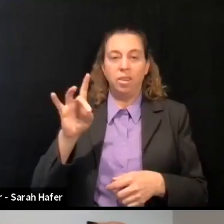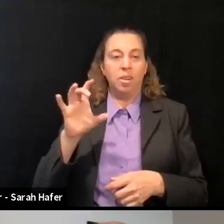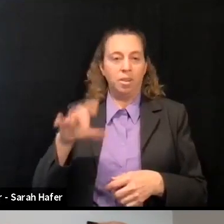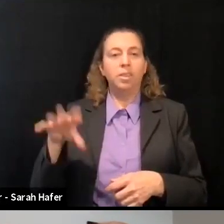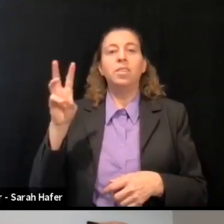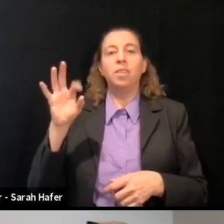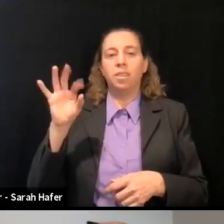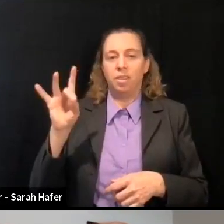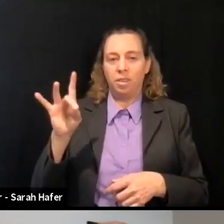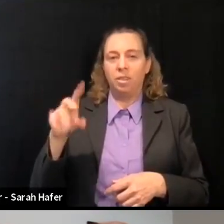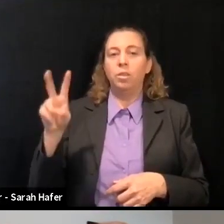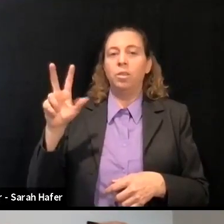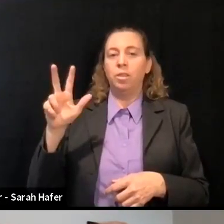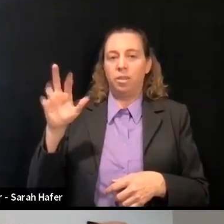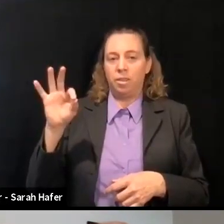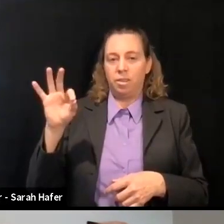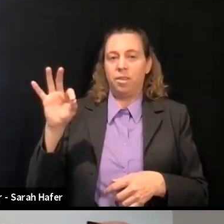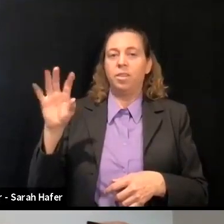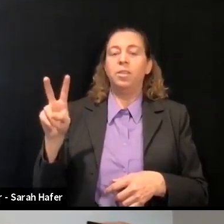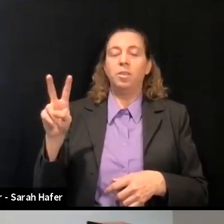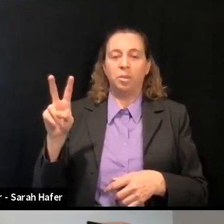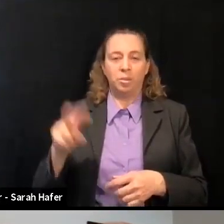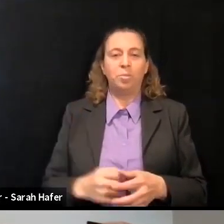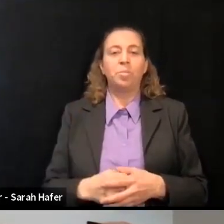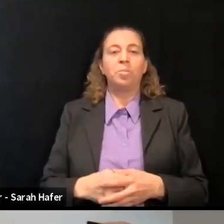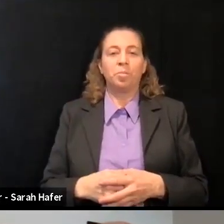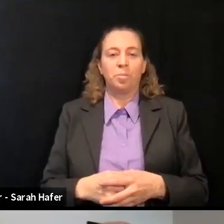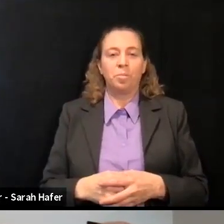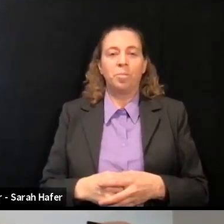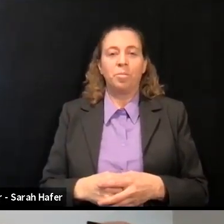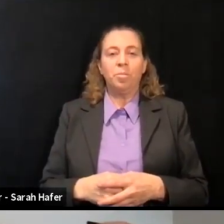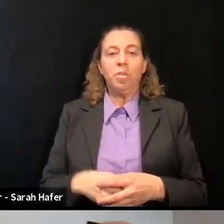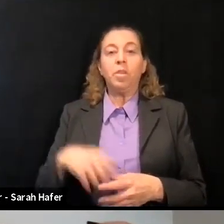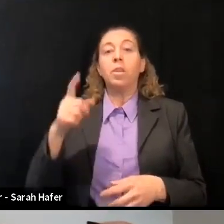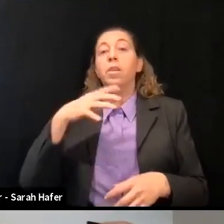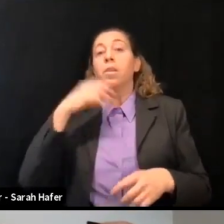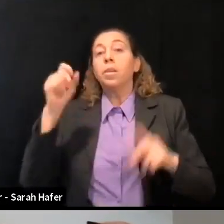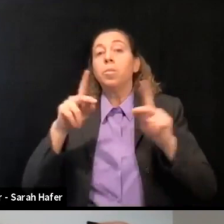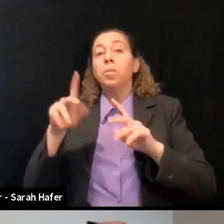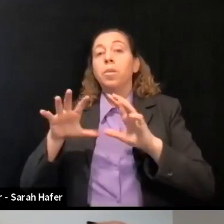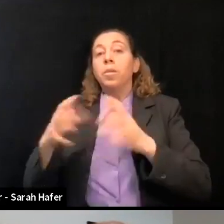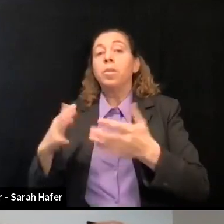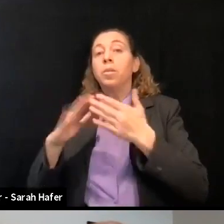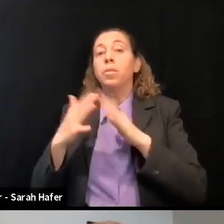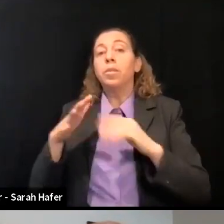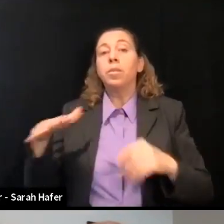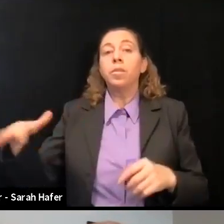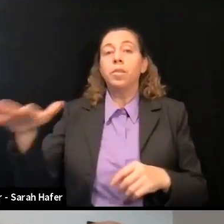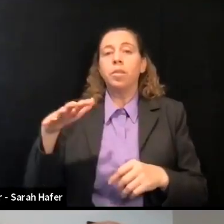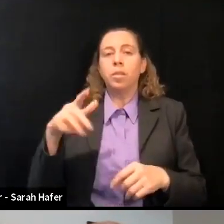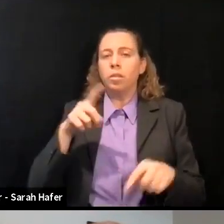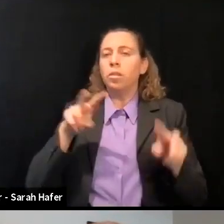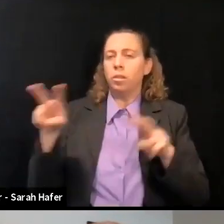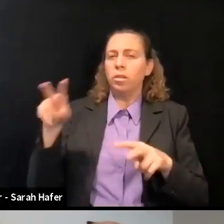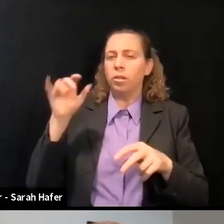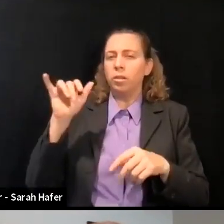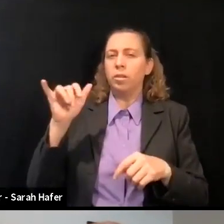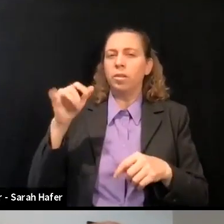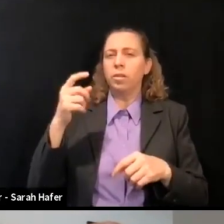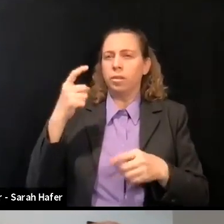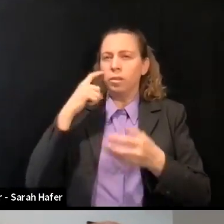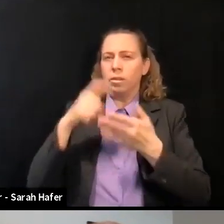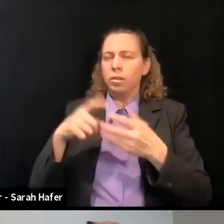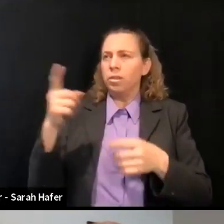1-800-698-2392. For our elders in our community, we recognize the loneliness that you are experiencing from the COVID